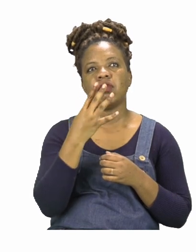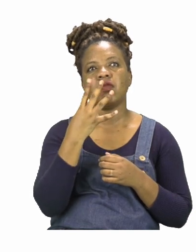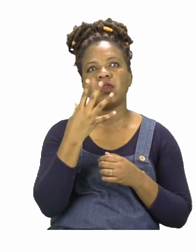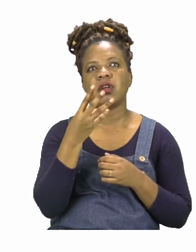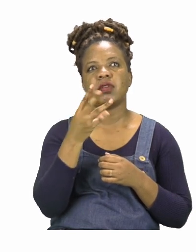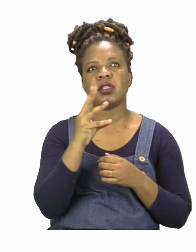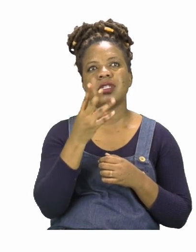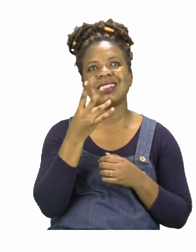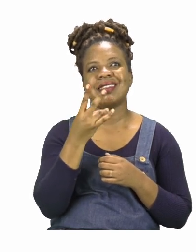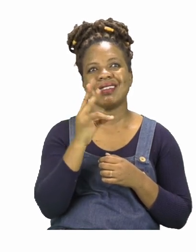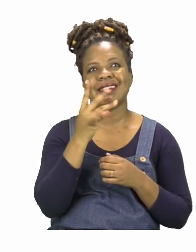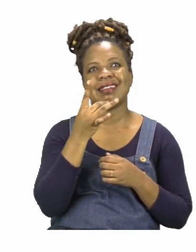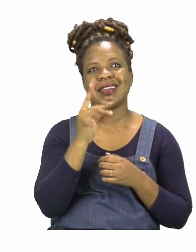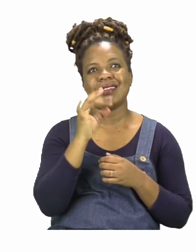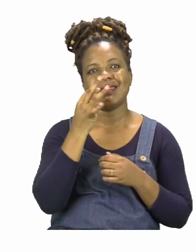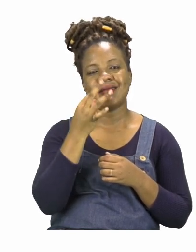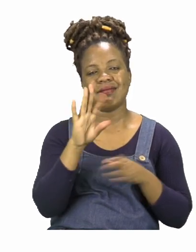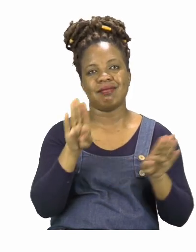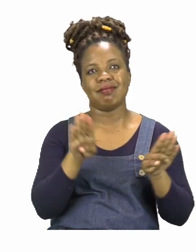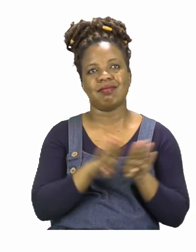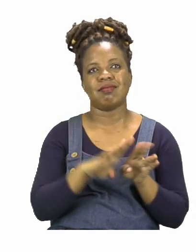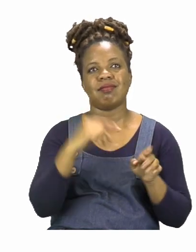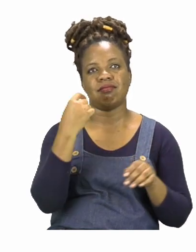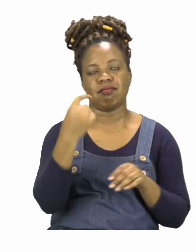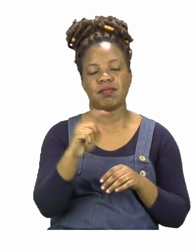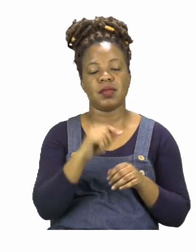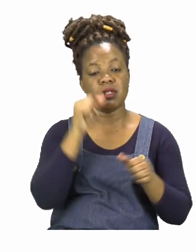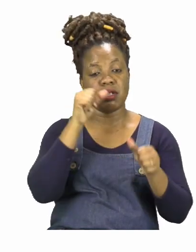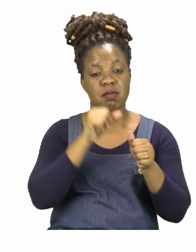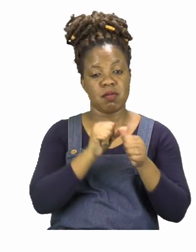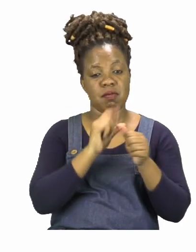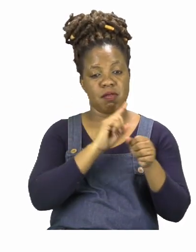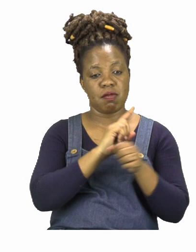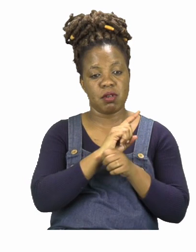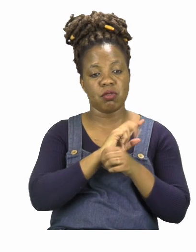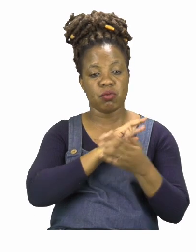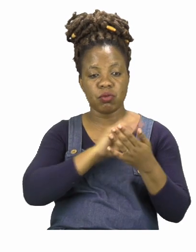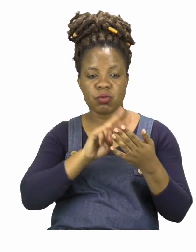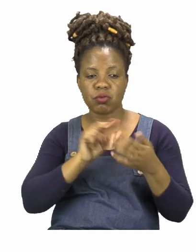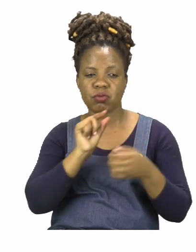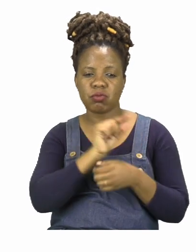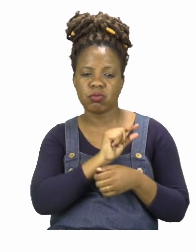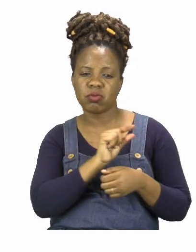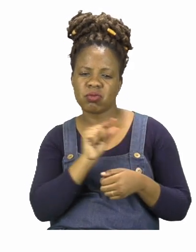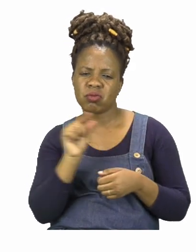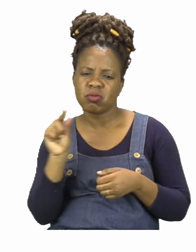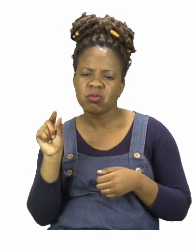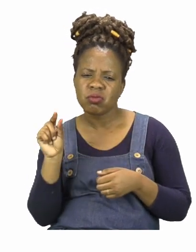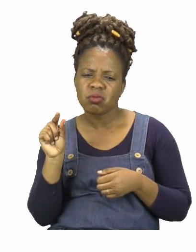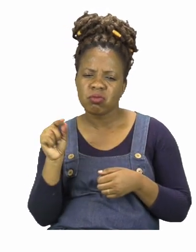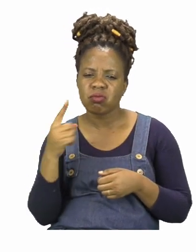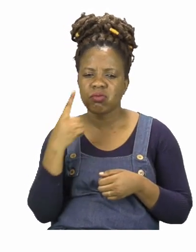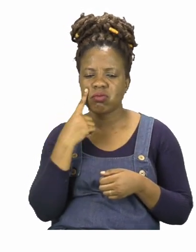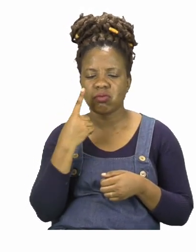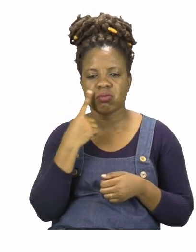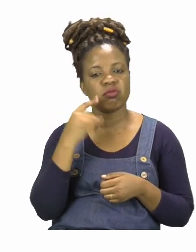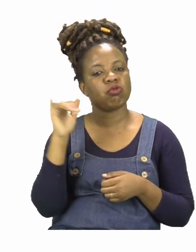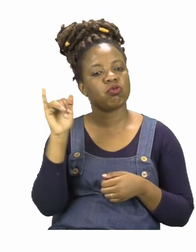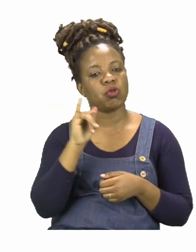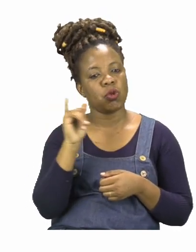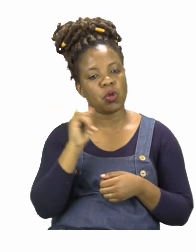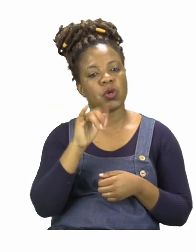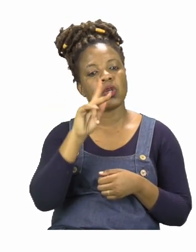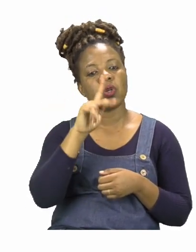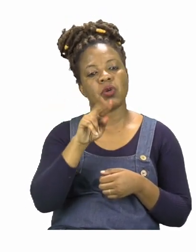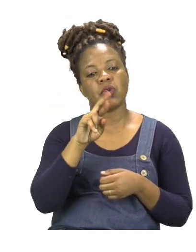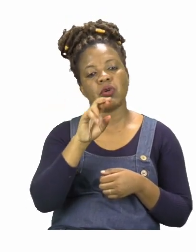yourselves. Remember, read the sentence first, then try and say the sentence with the different pronouns given, and choose the correct